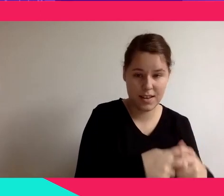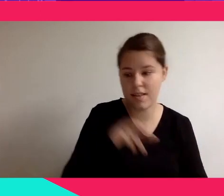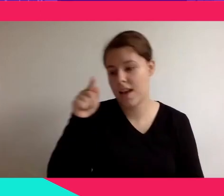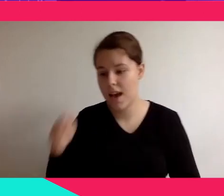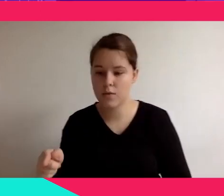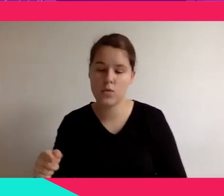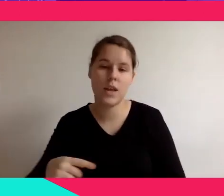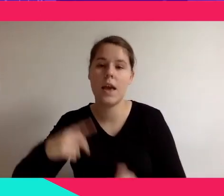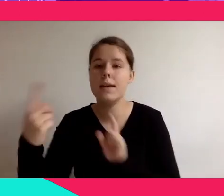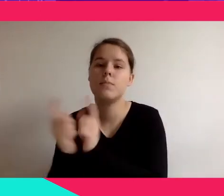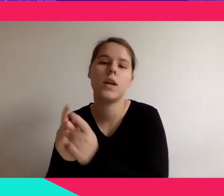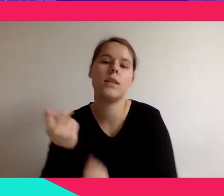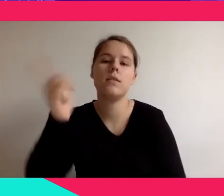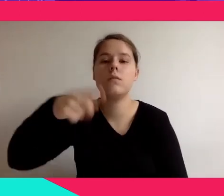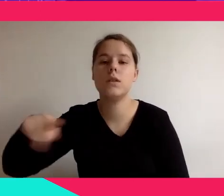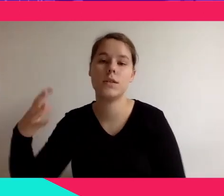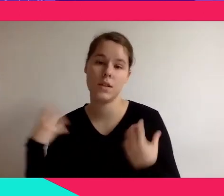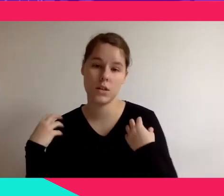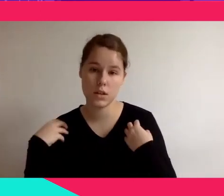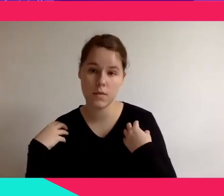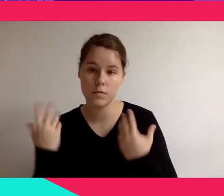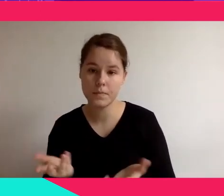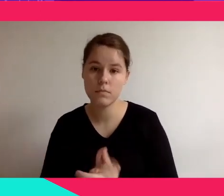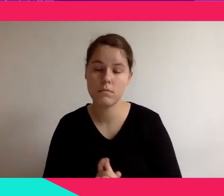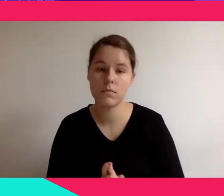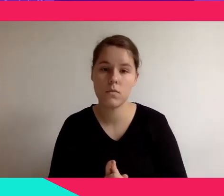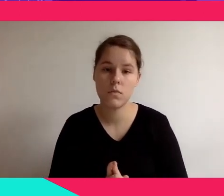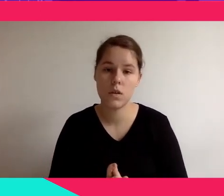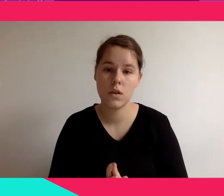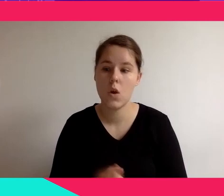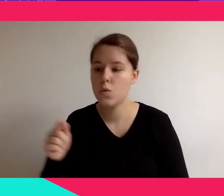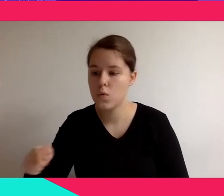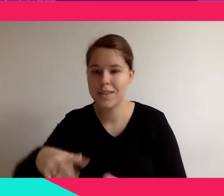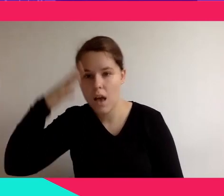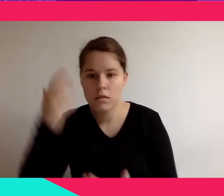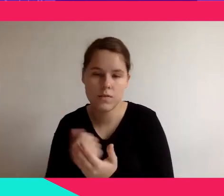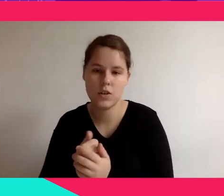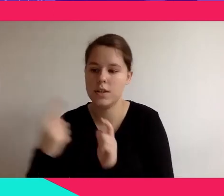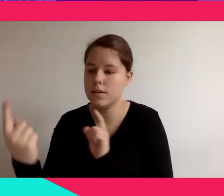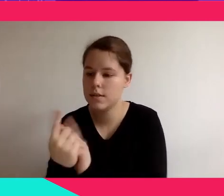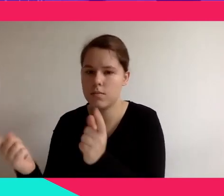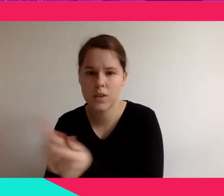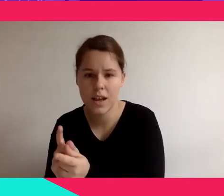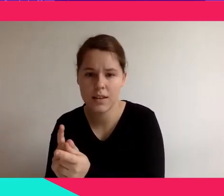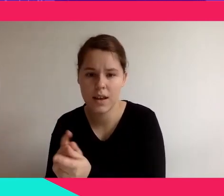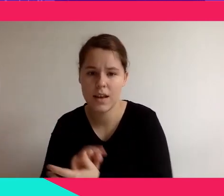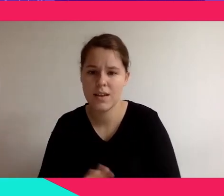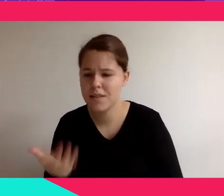an experience of having a good time together, becoming friends, becoming